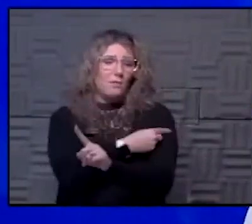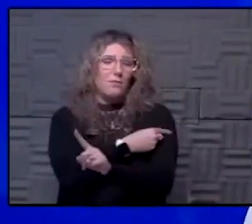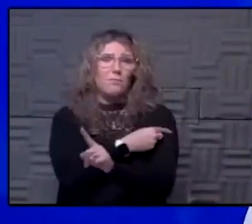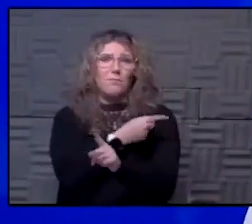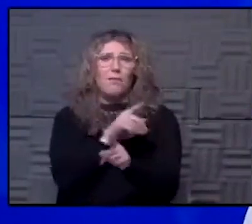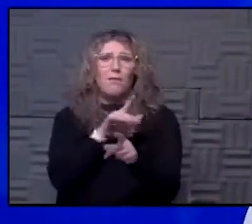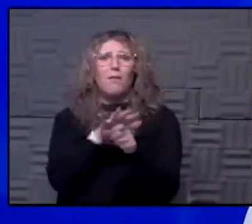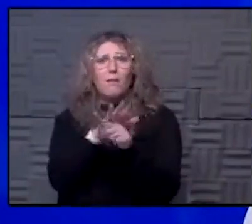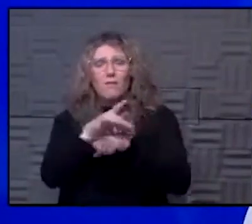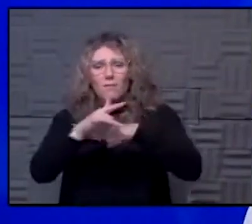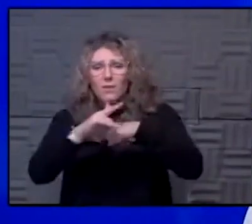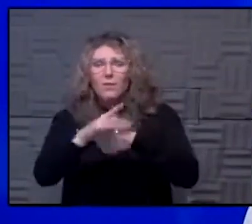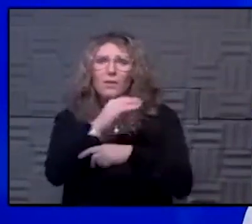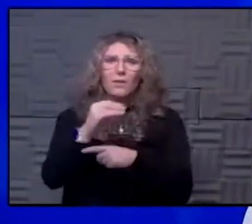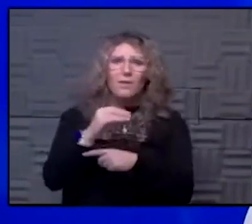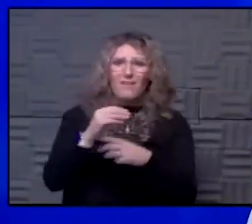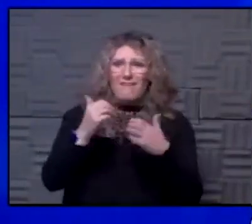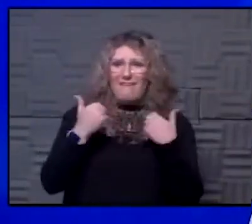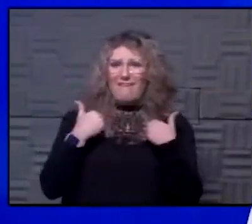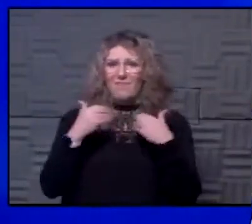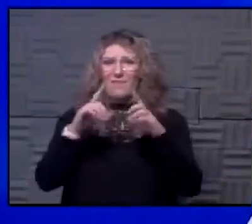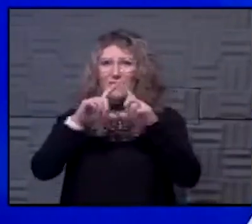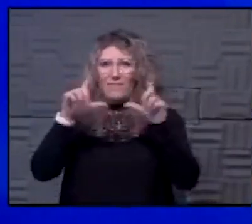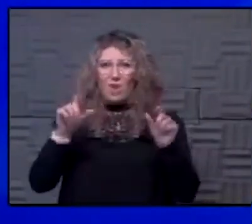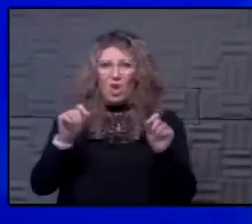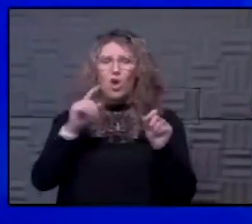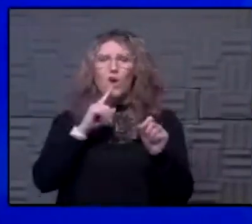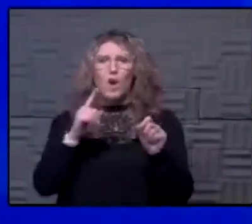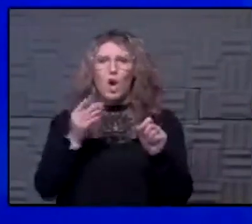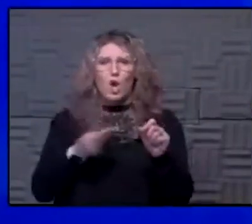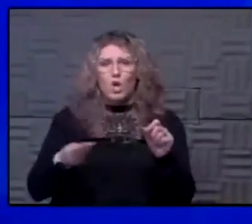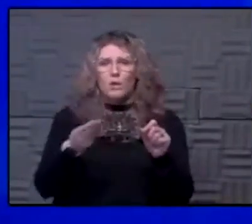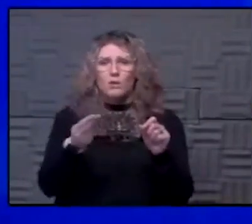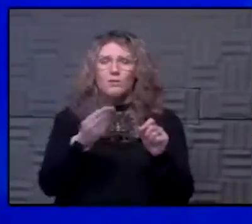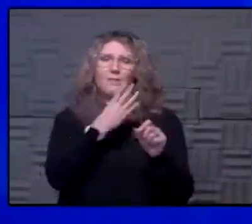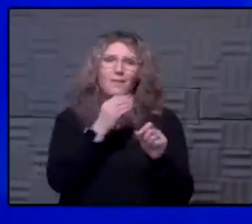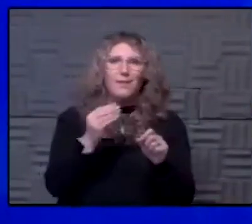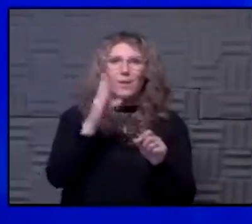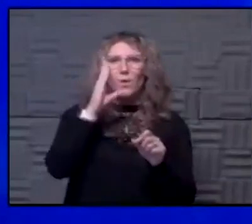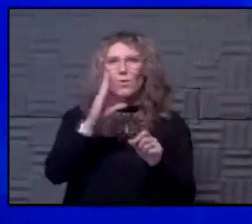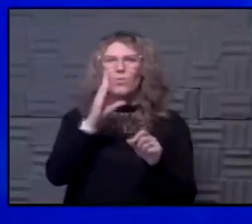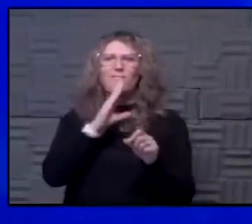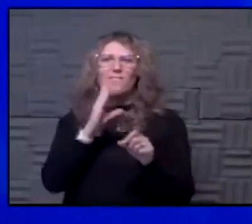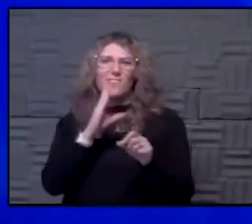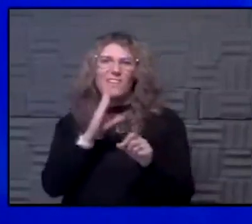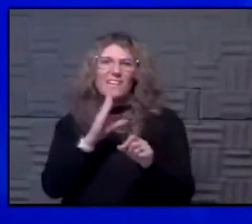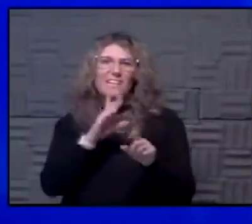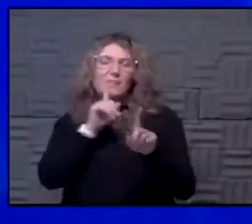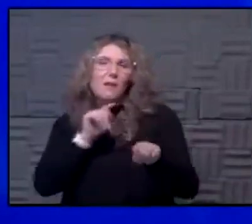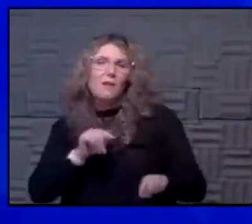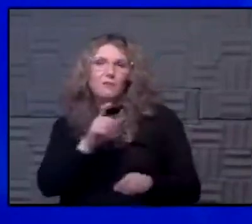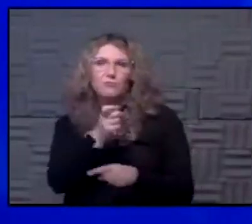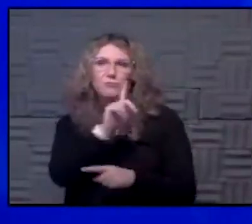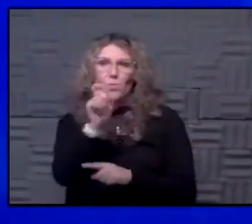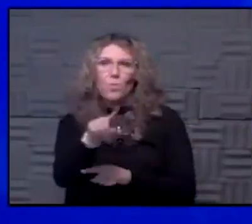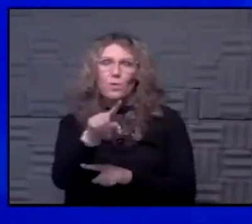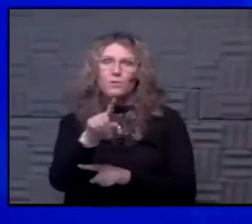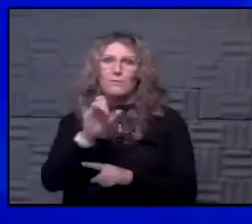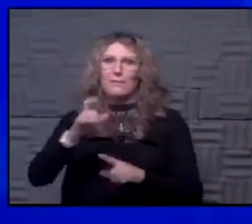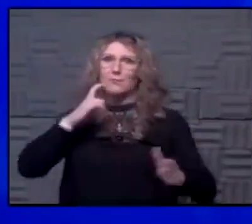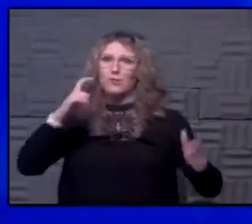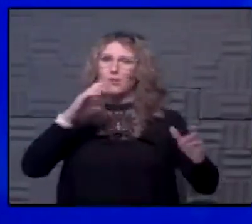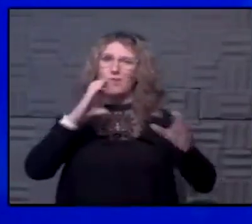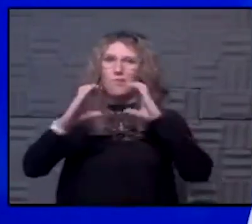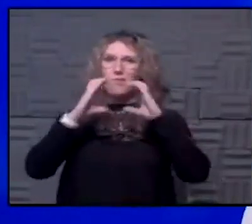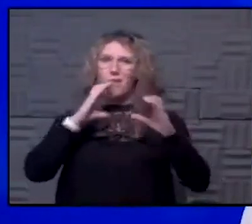and the questions around having to carry a vaccination card. Again, Center for Practical Bioethics is going to weigh in on that. I think that's going to be a big